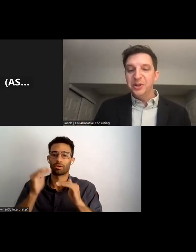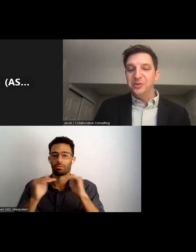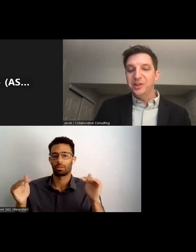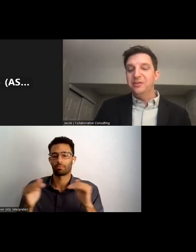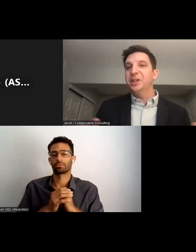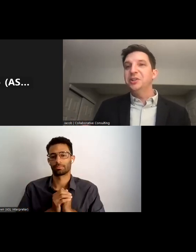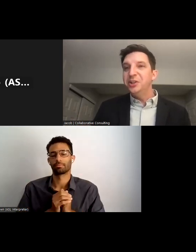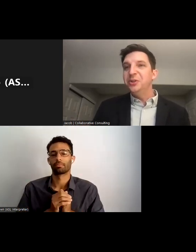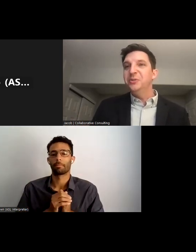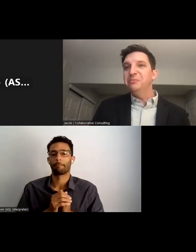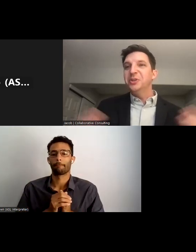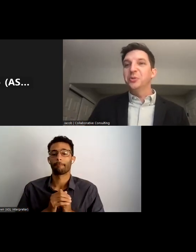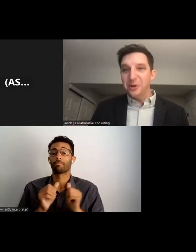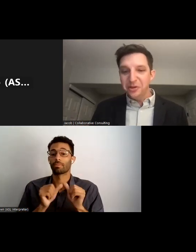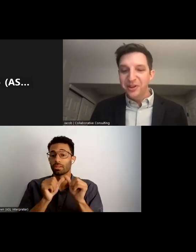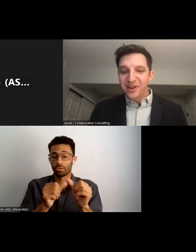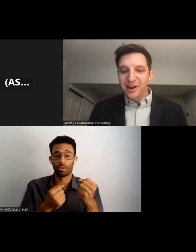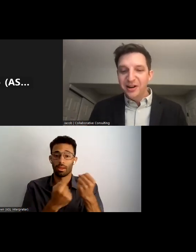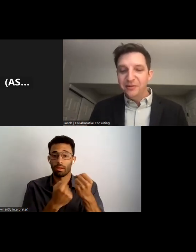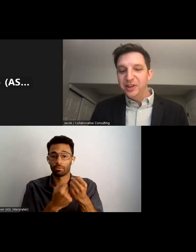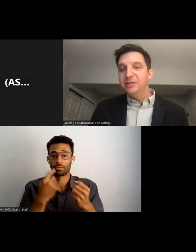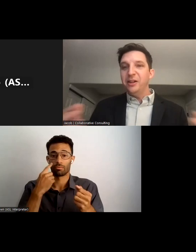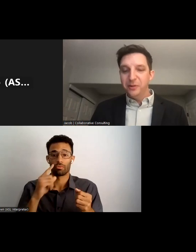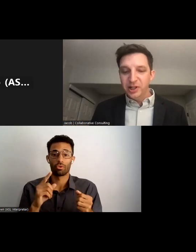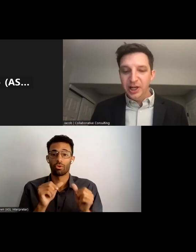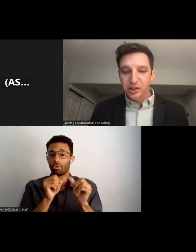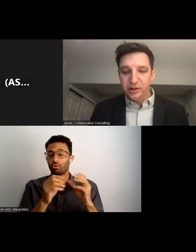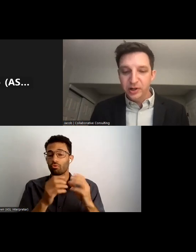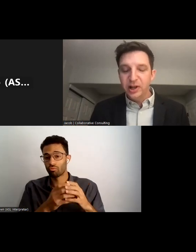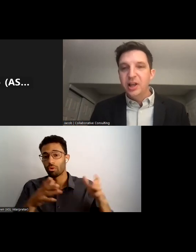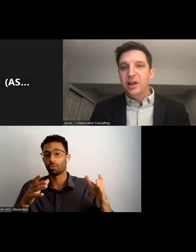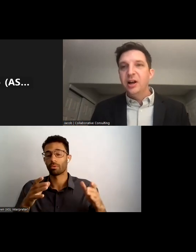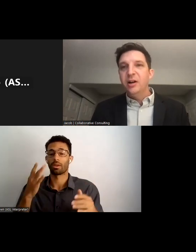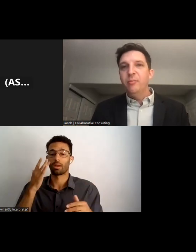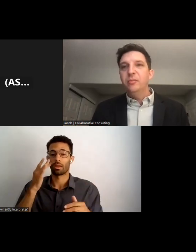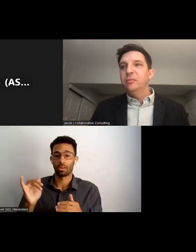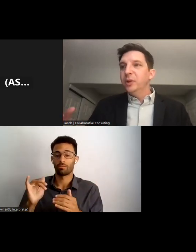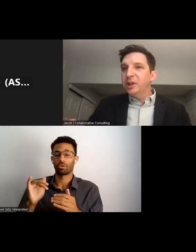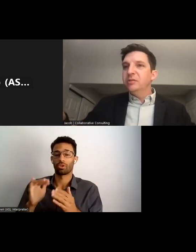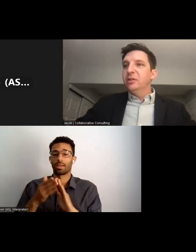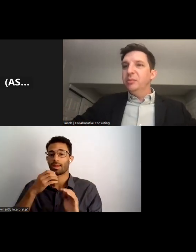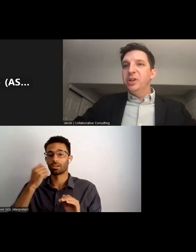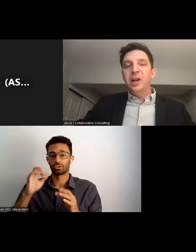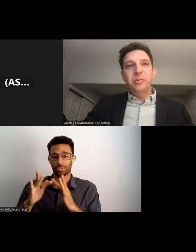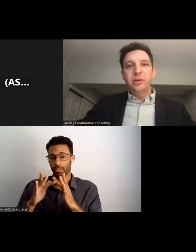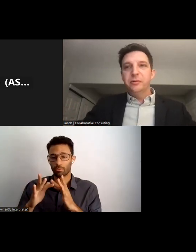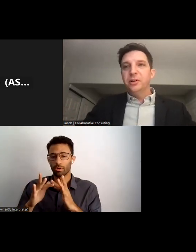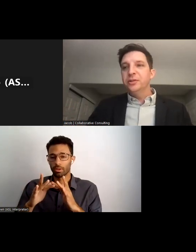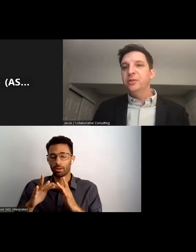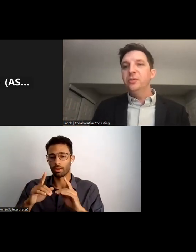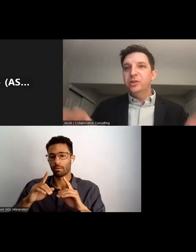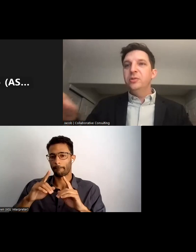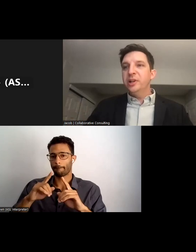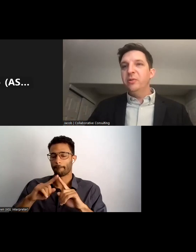for the continued growth of the California Aging Network, looking beyond and